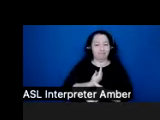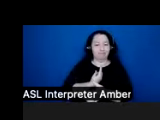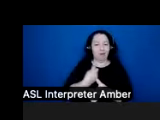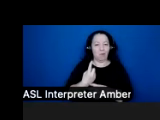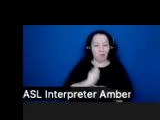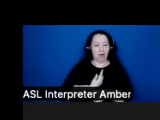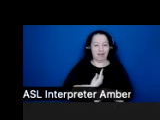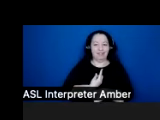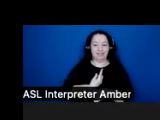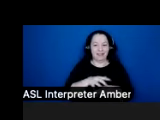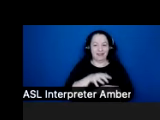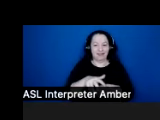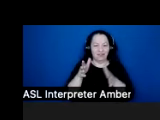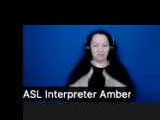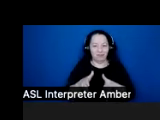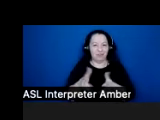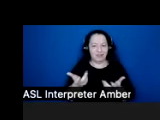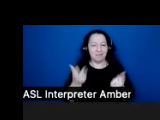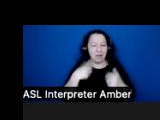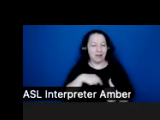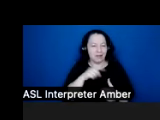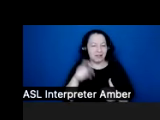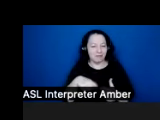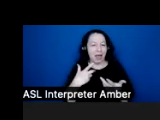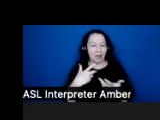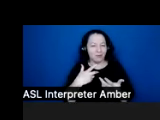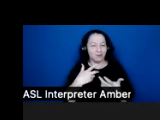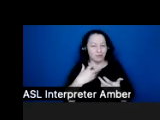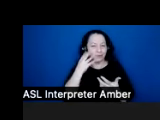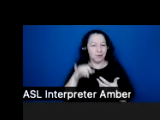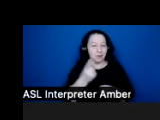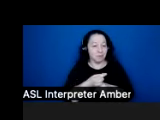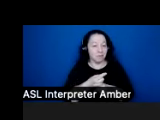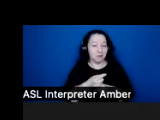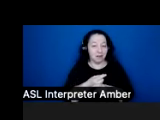walk in two separate worlds? Yeah.